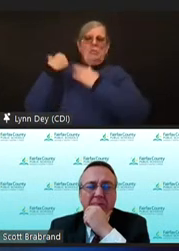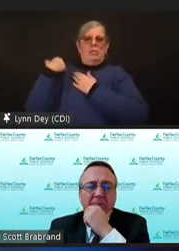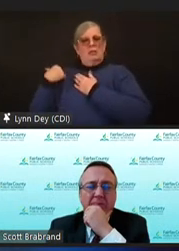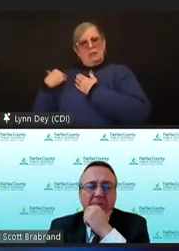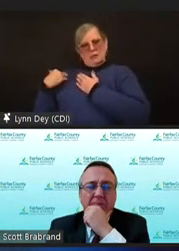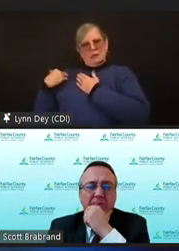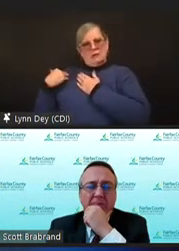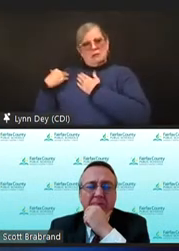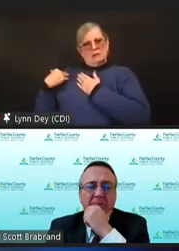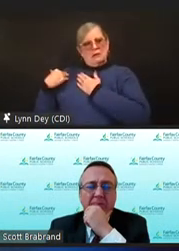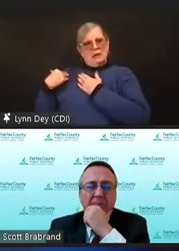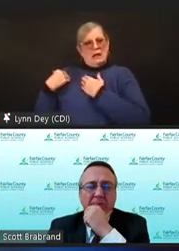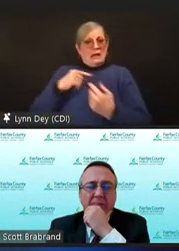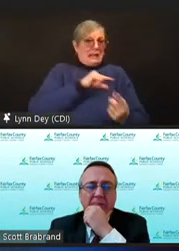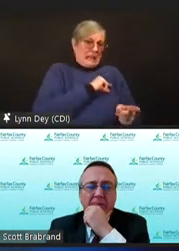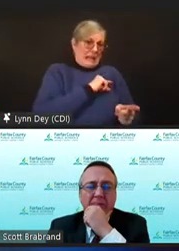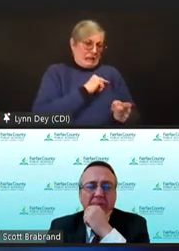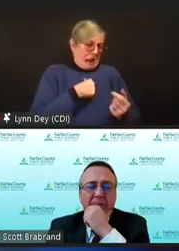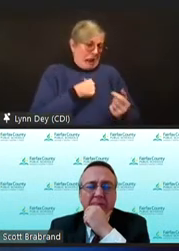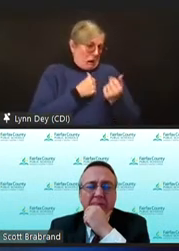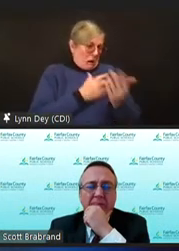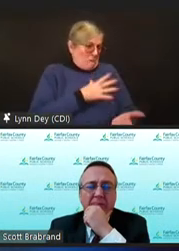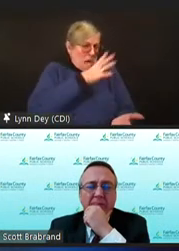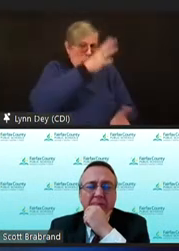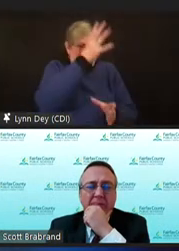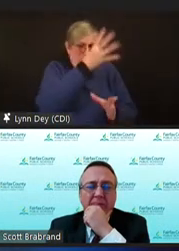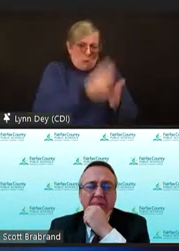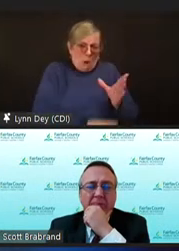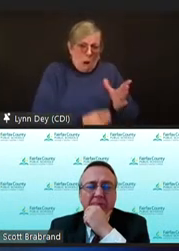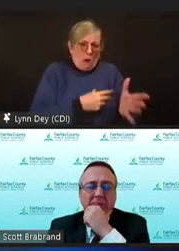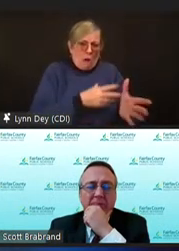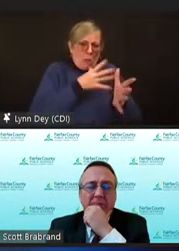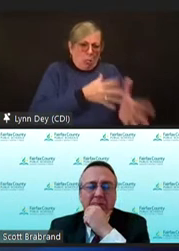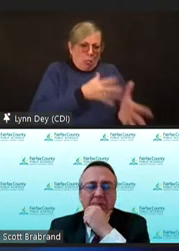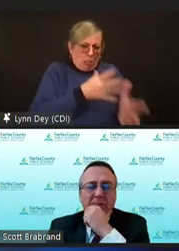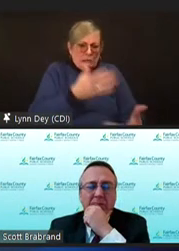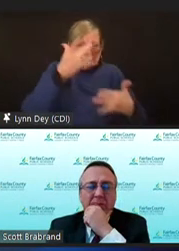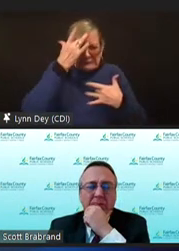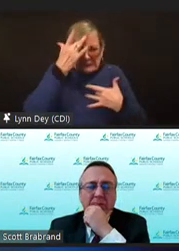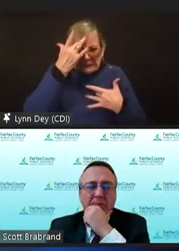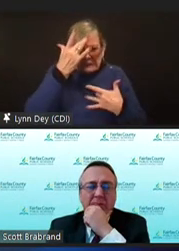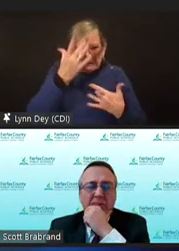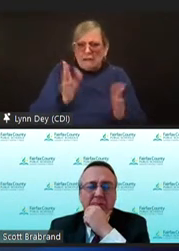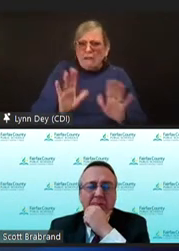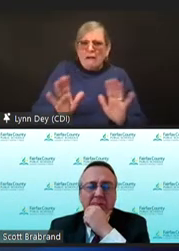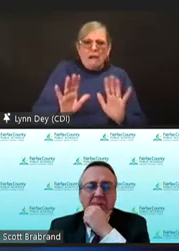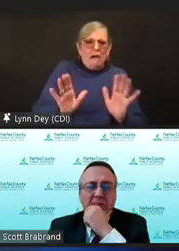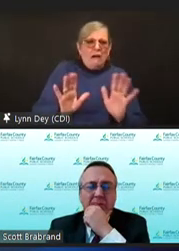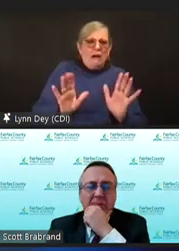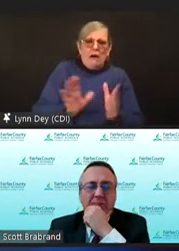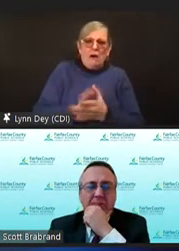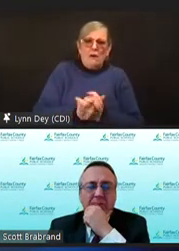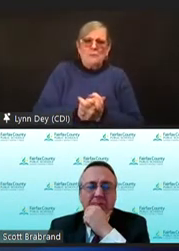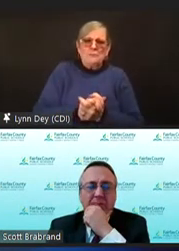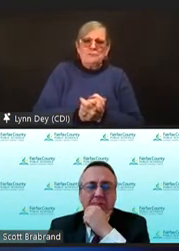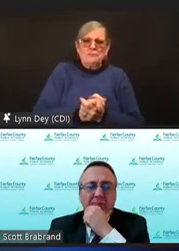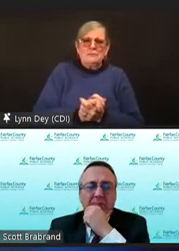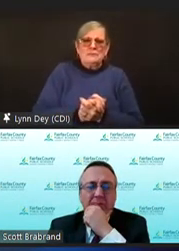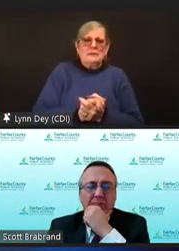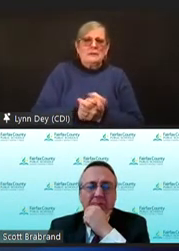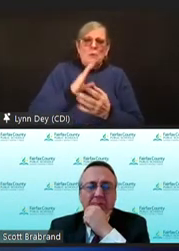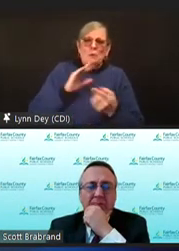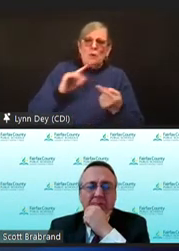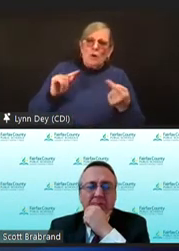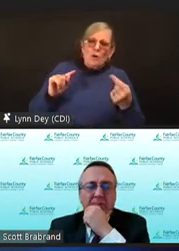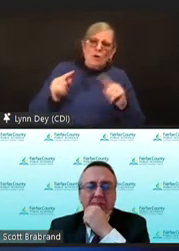their families that infected someone, that killed someone. The potential for harm is so much greater